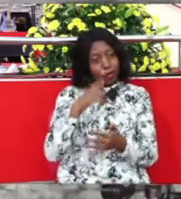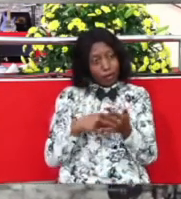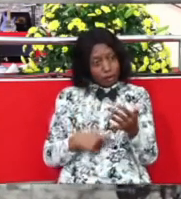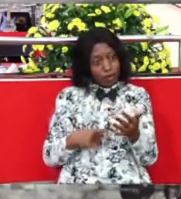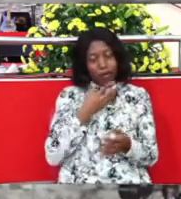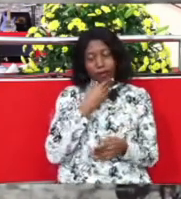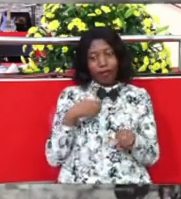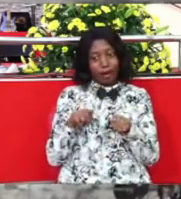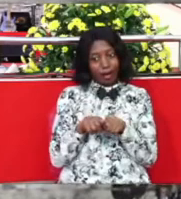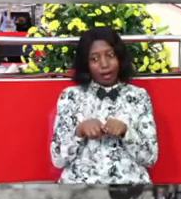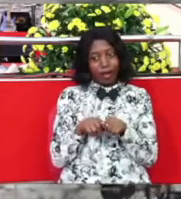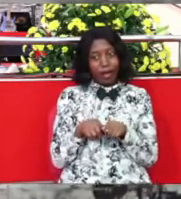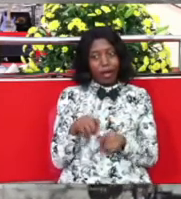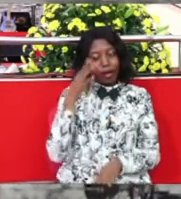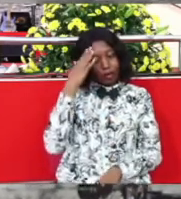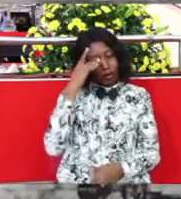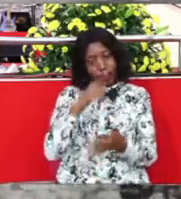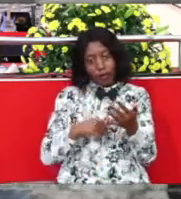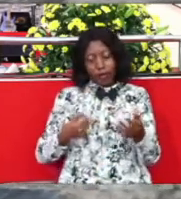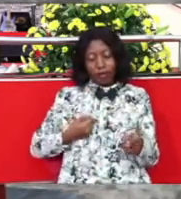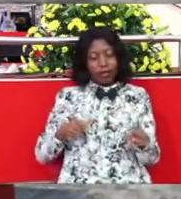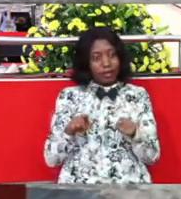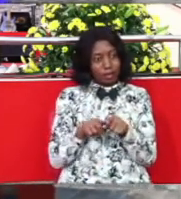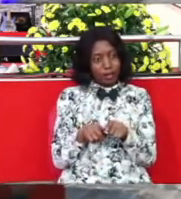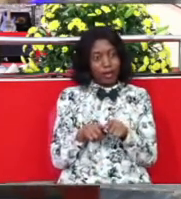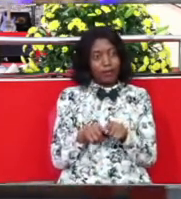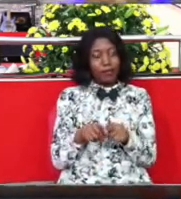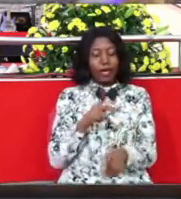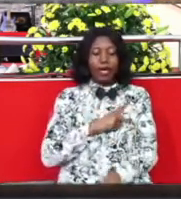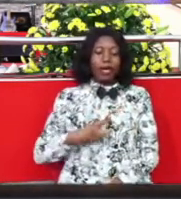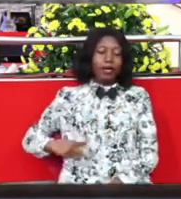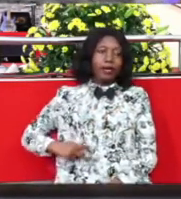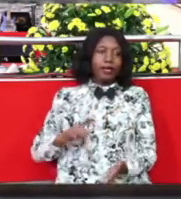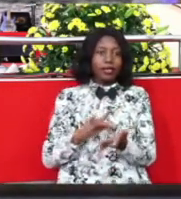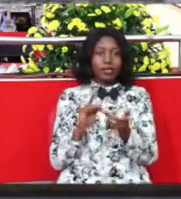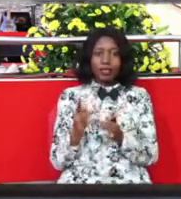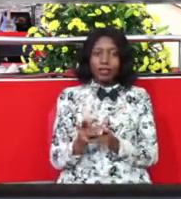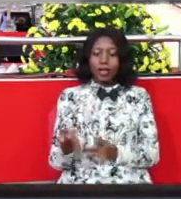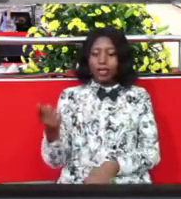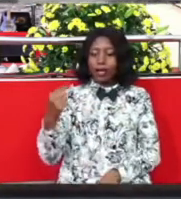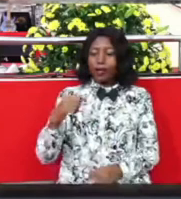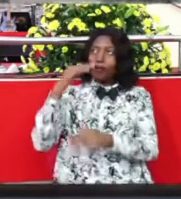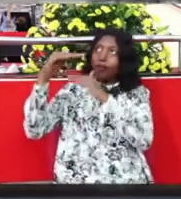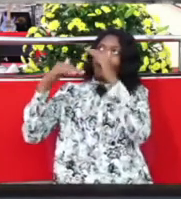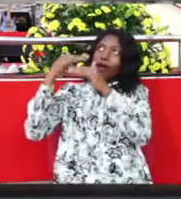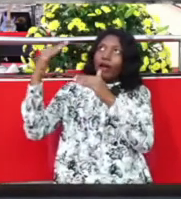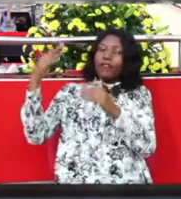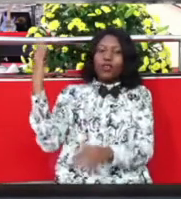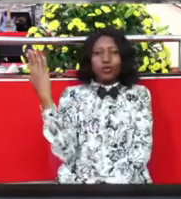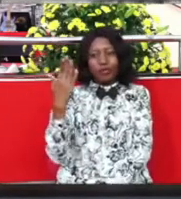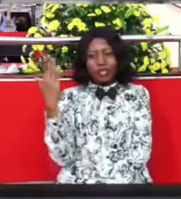ndugu yangu? You know what, my sister? Dada yangu. King Jesus will not come from heaven to minister to